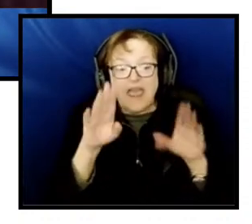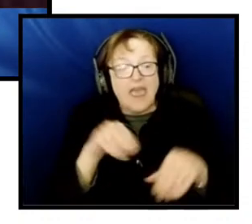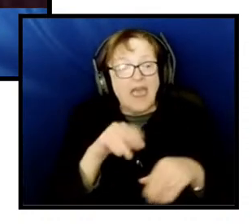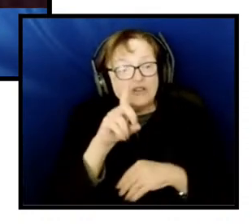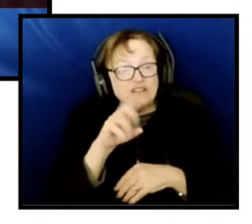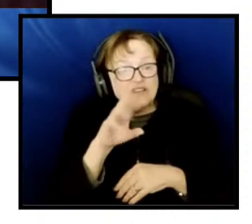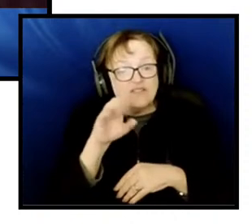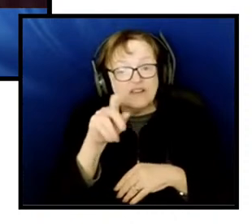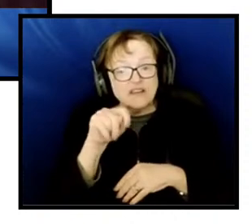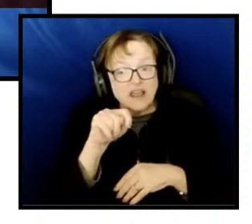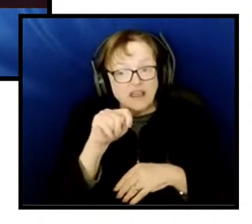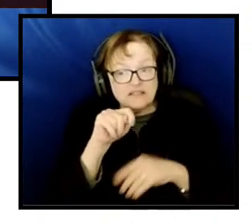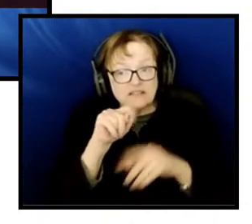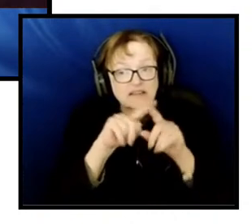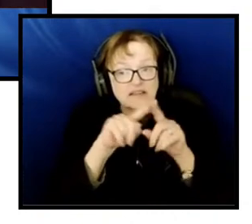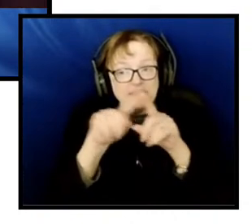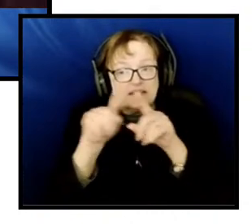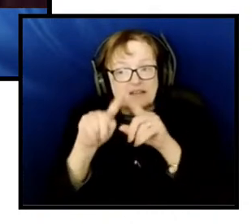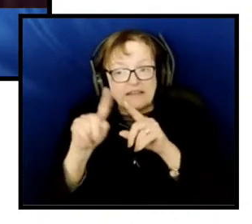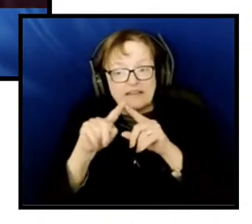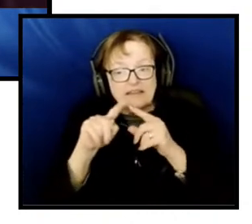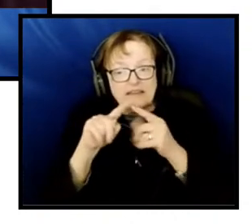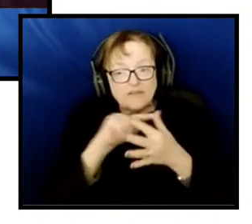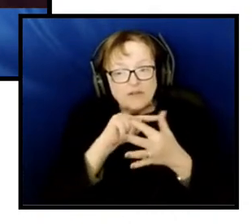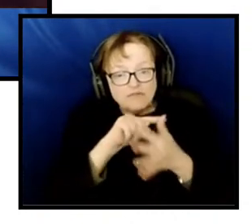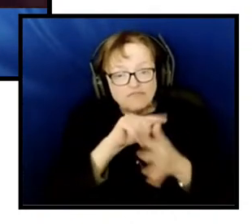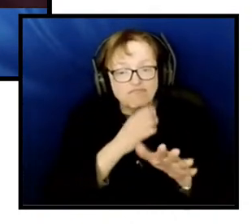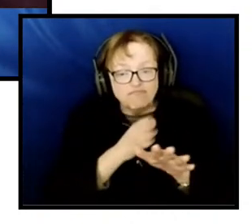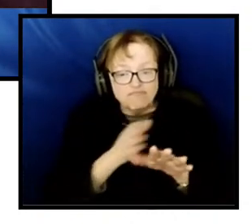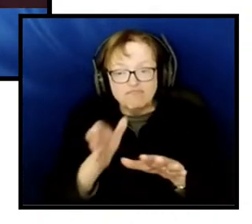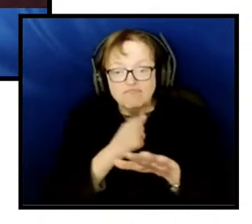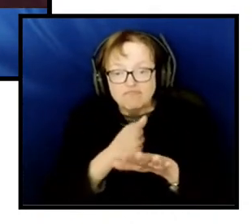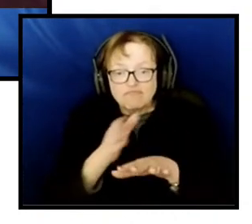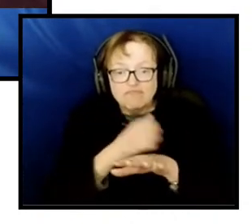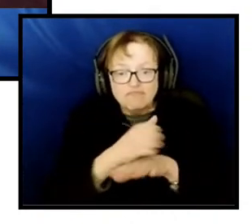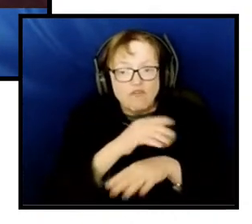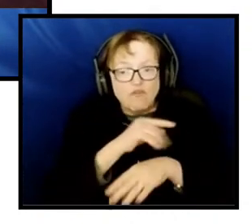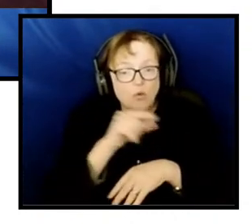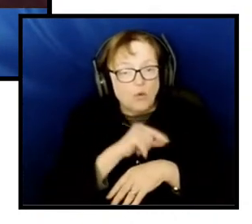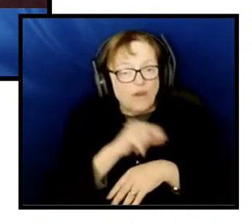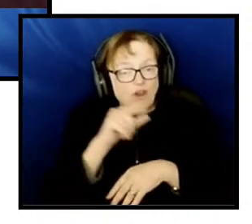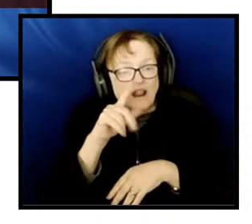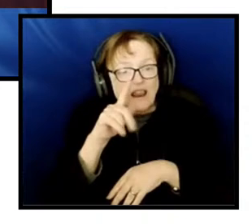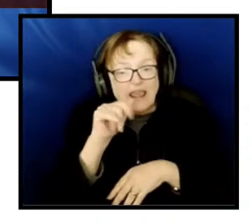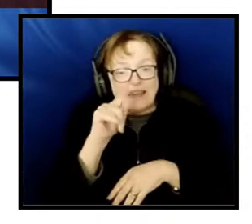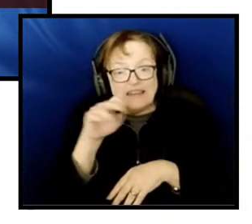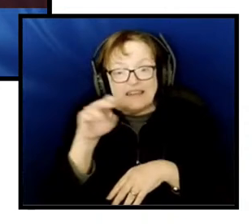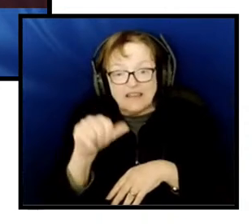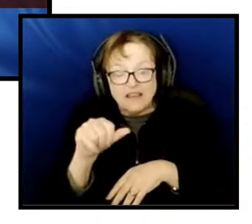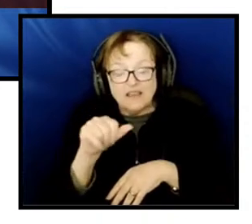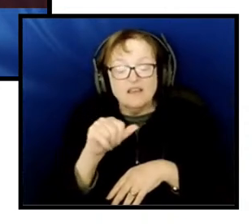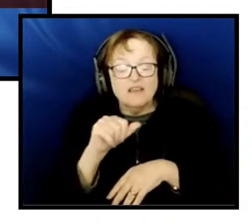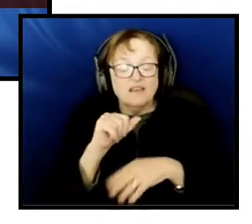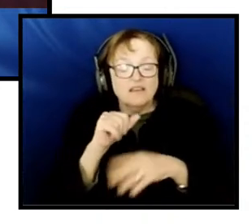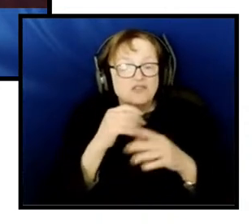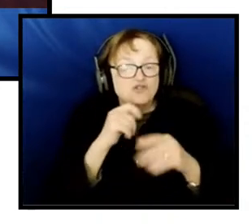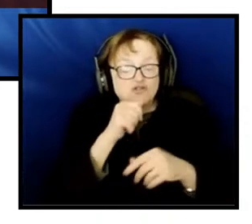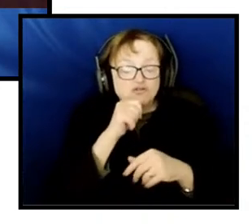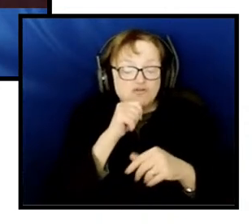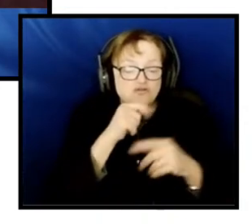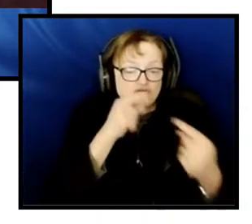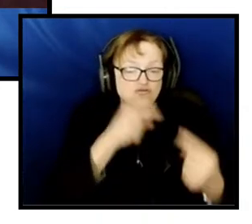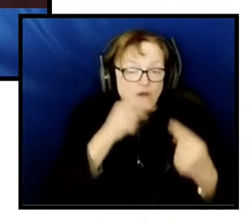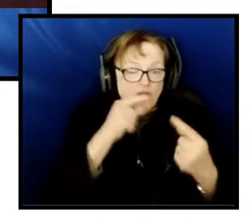a multi-pronged project to support and educate queer Latinx communities struggling with substance abuse on the Lower